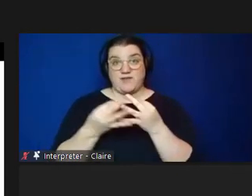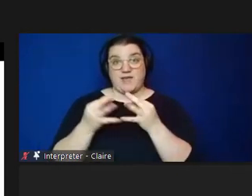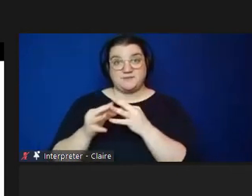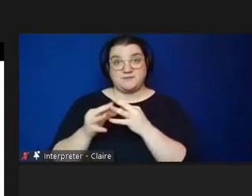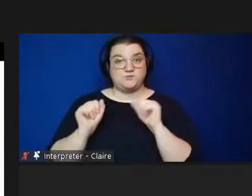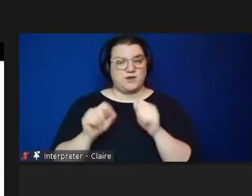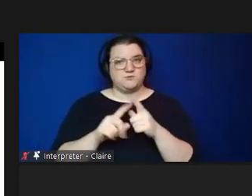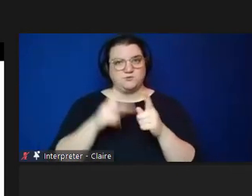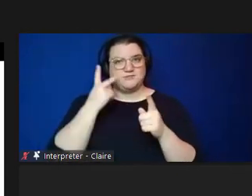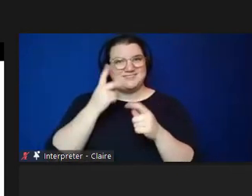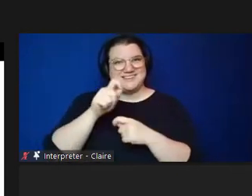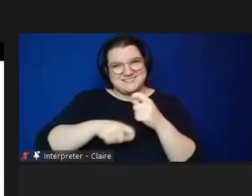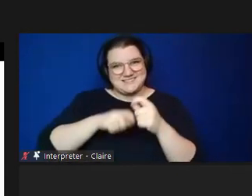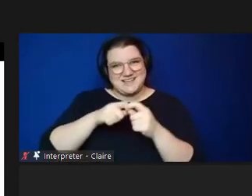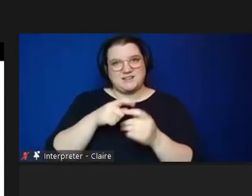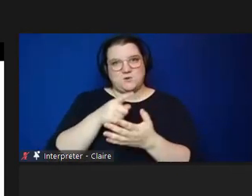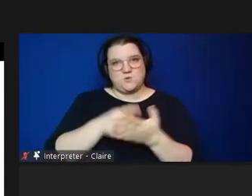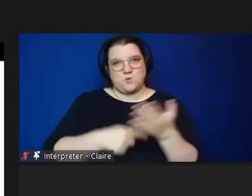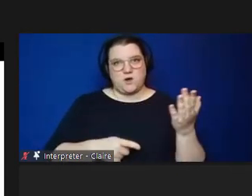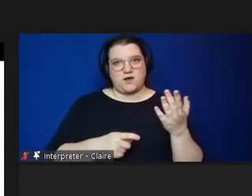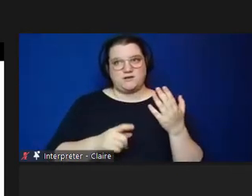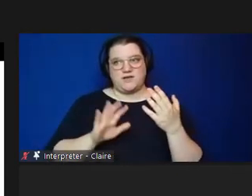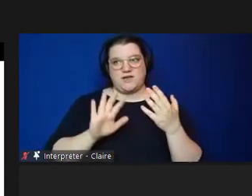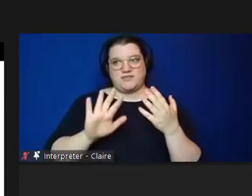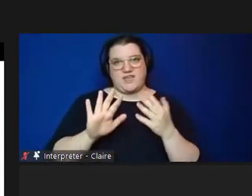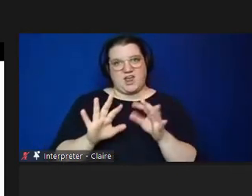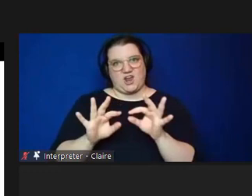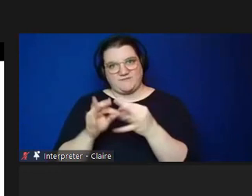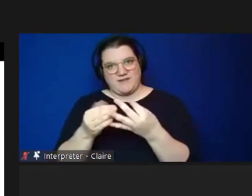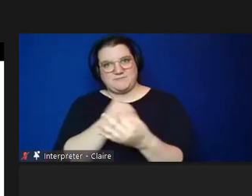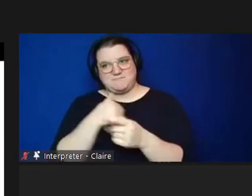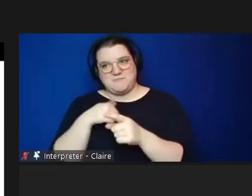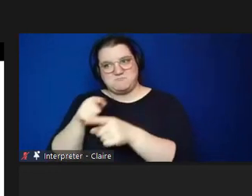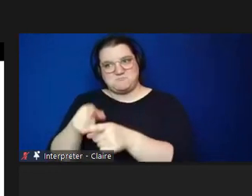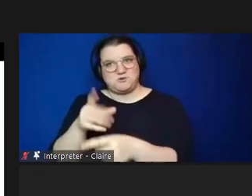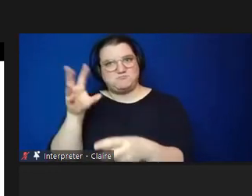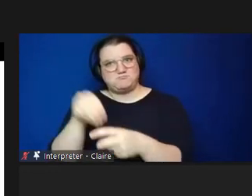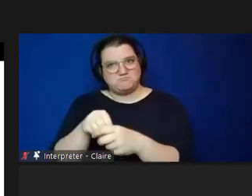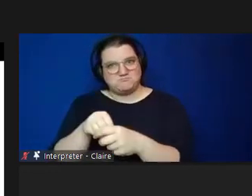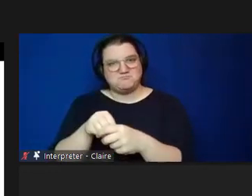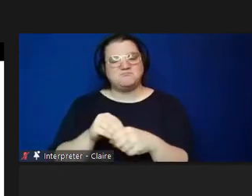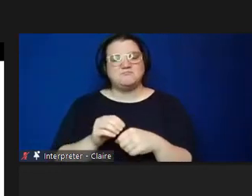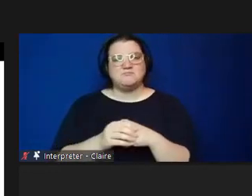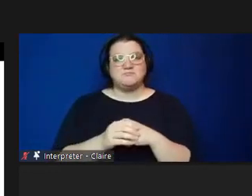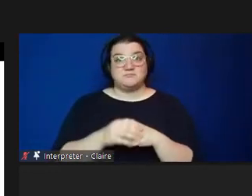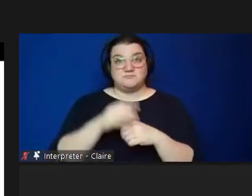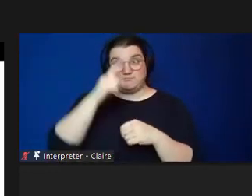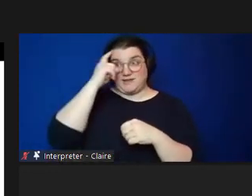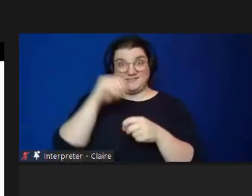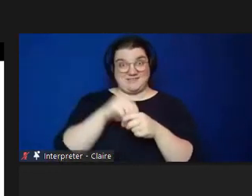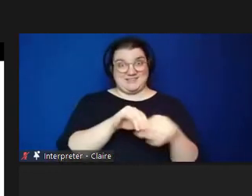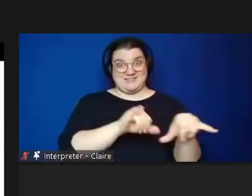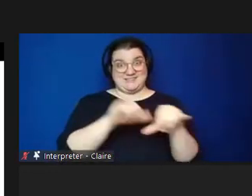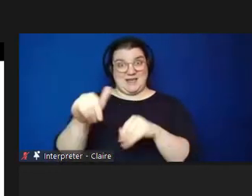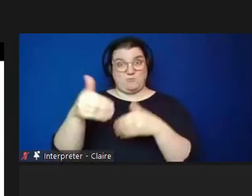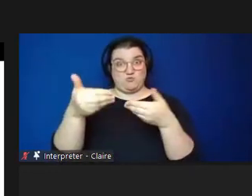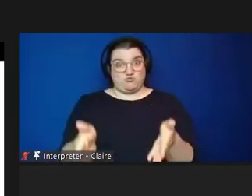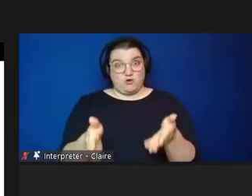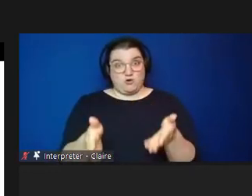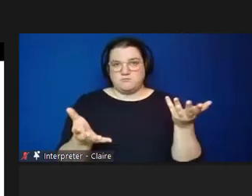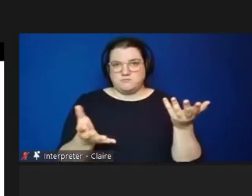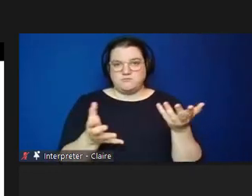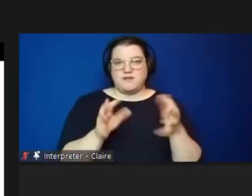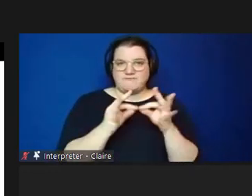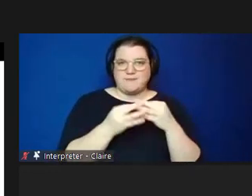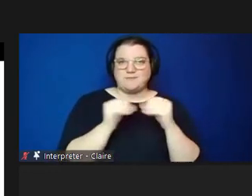see exactly what their loved one was participating in. And because they were in the same room, they could engage